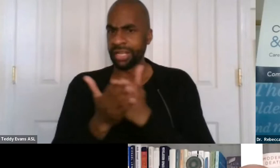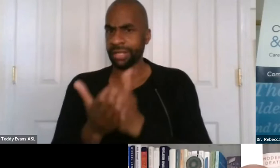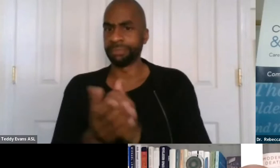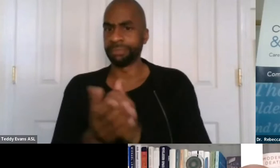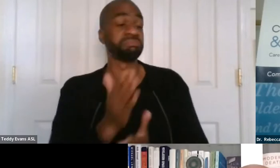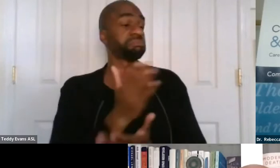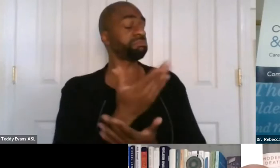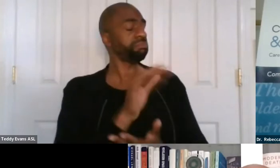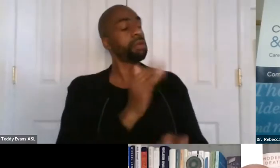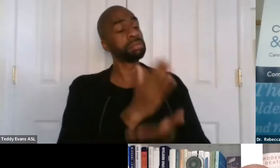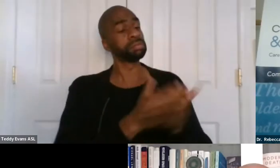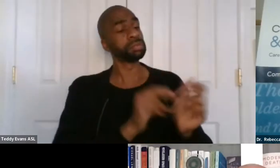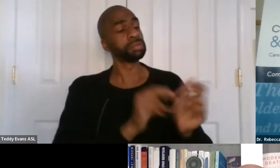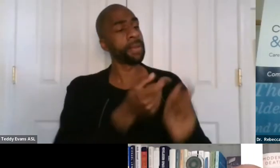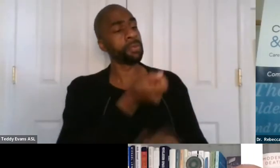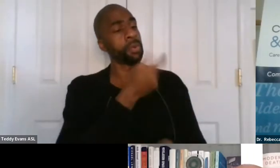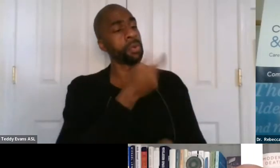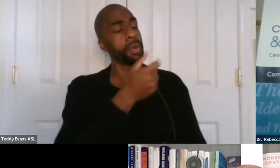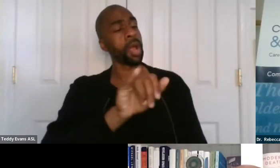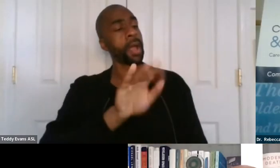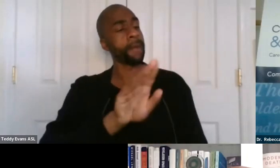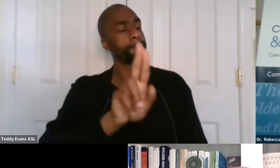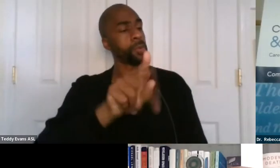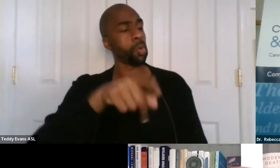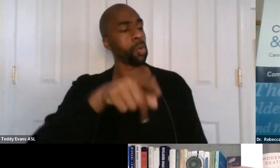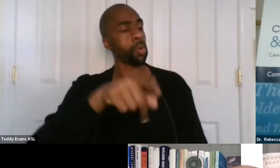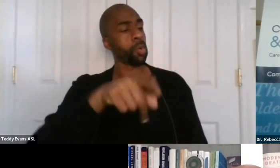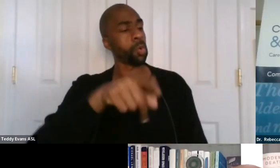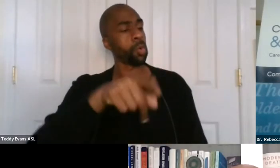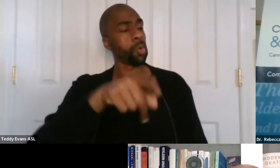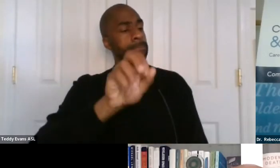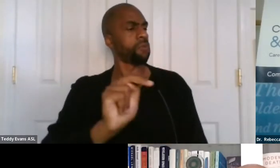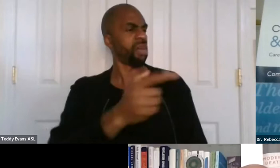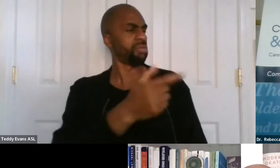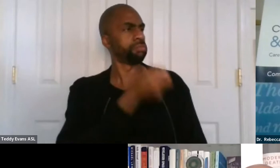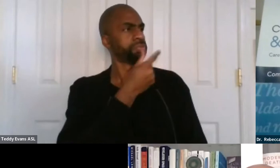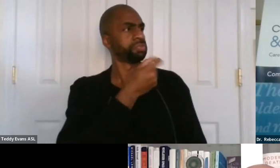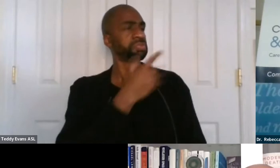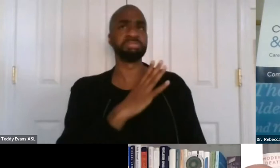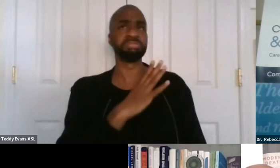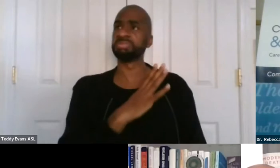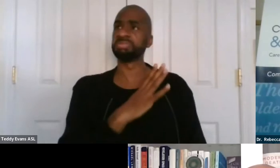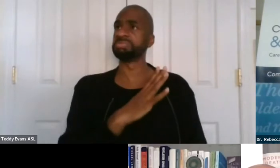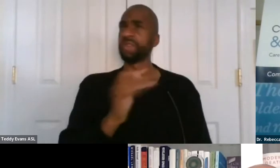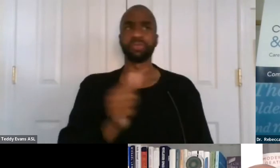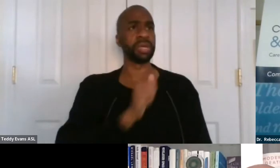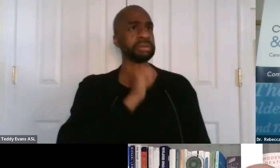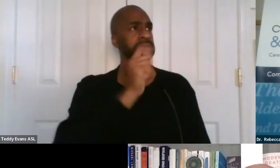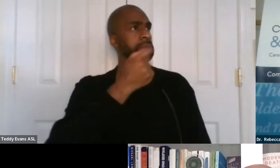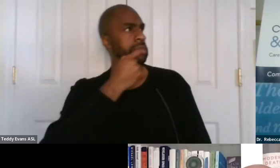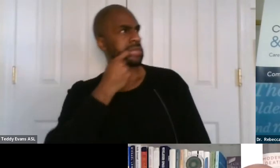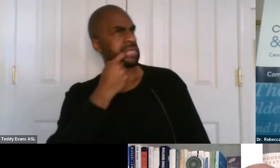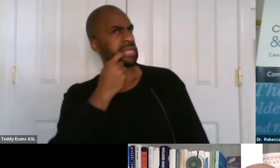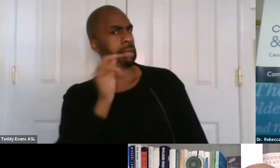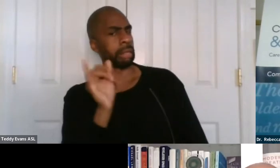fact, they don't, these medications are not addictive like opioids are, and they don't have that, for some